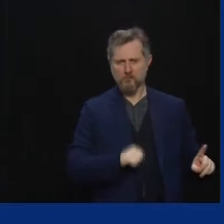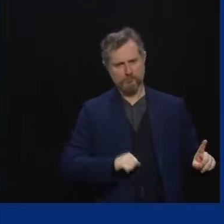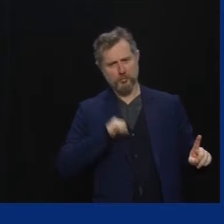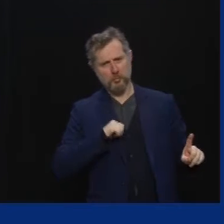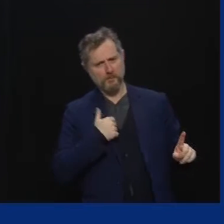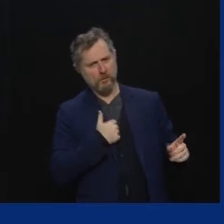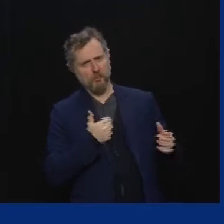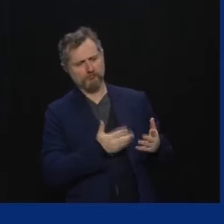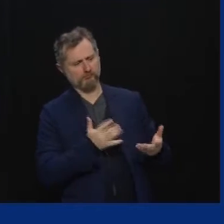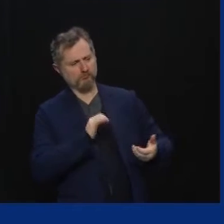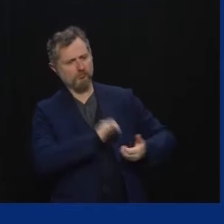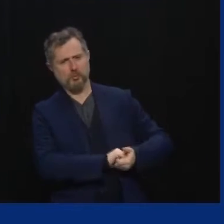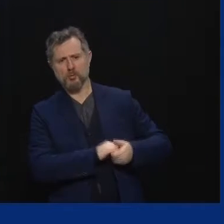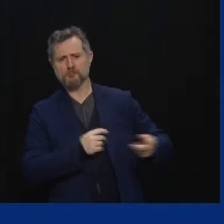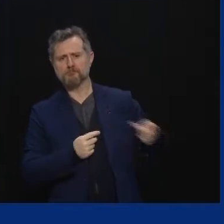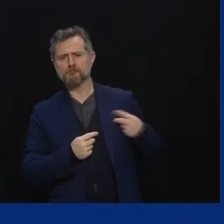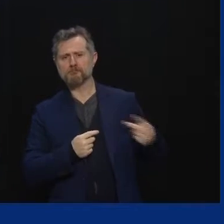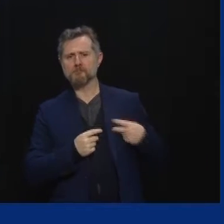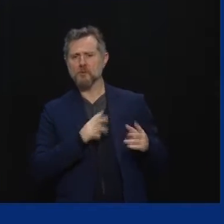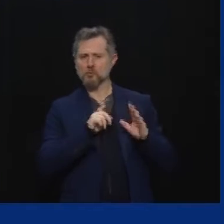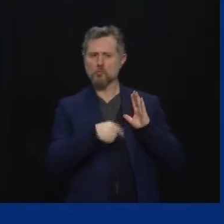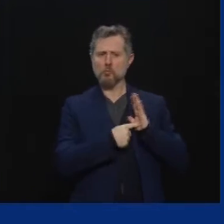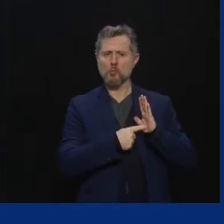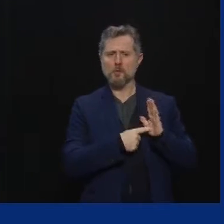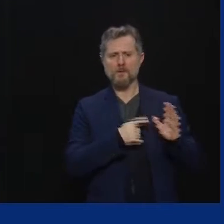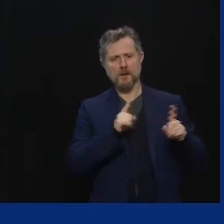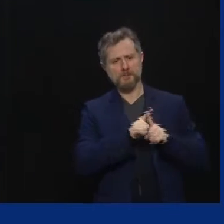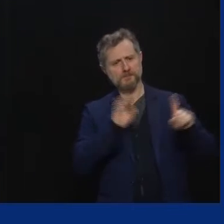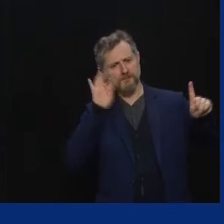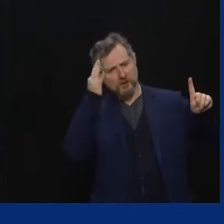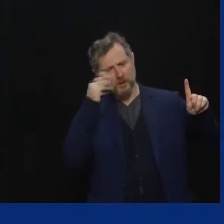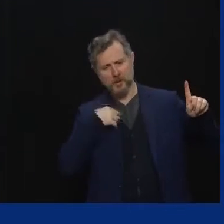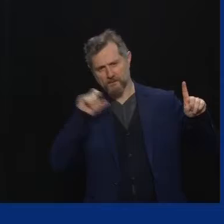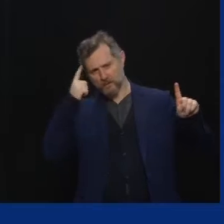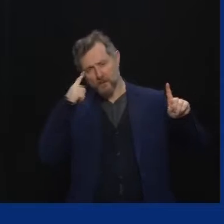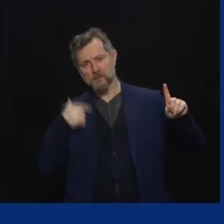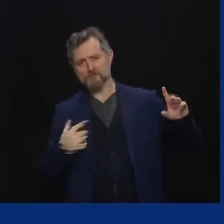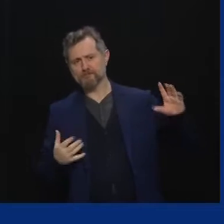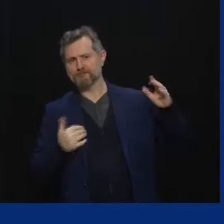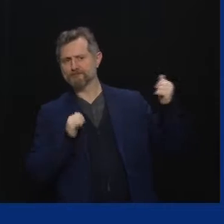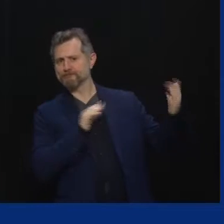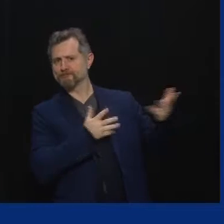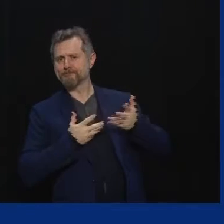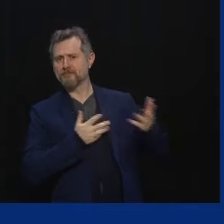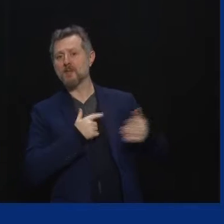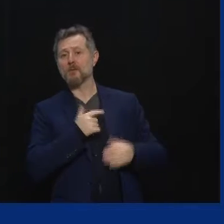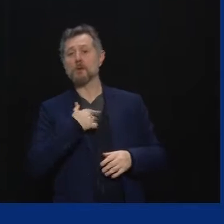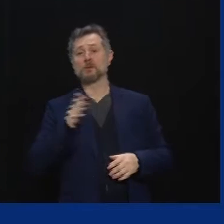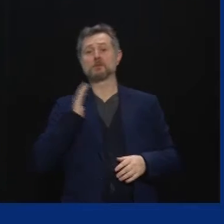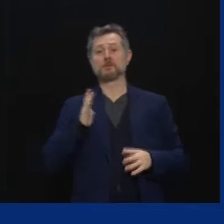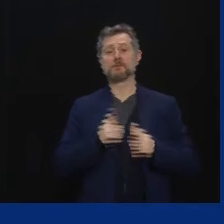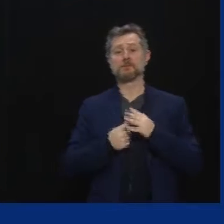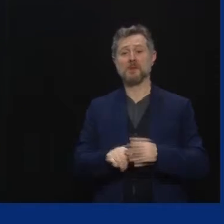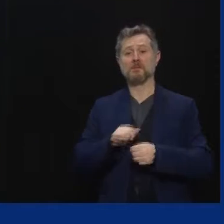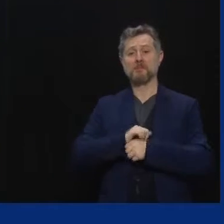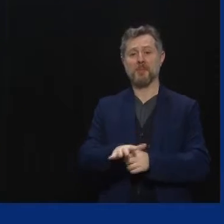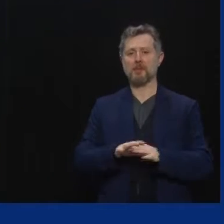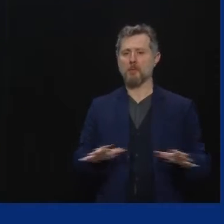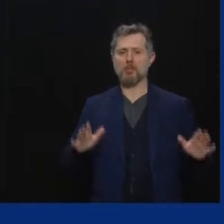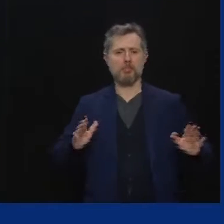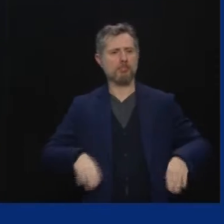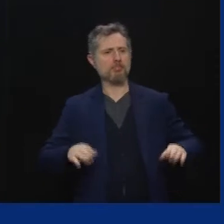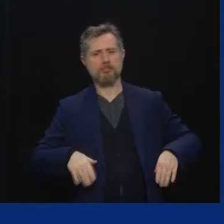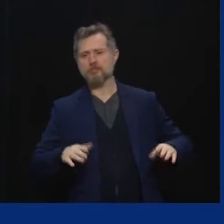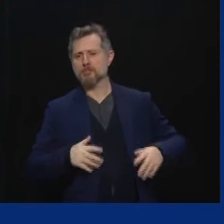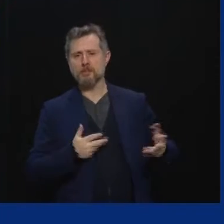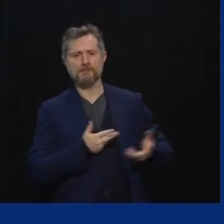the role of the federal government in addressing this, which was not there at the outset of the pandemic, and a lot of time was lost, and many people